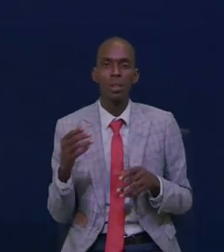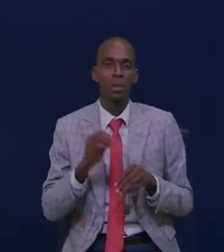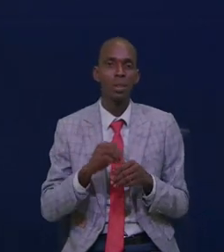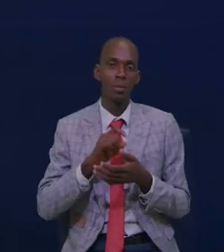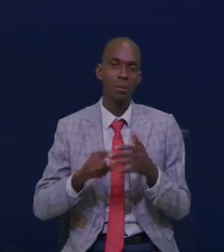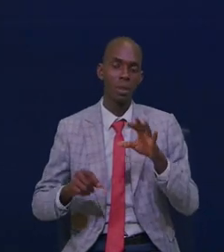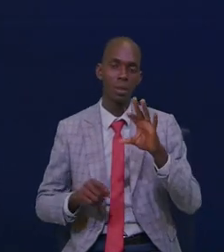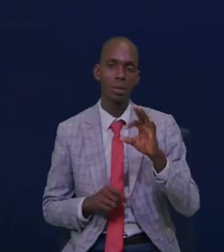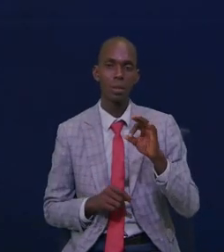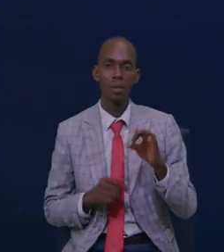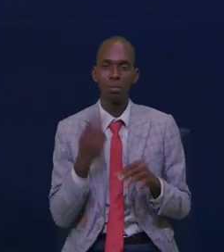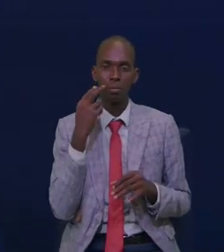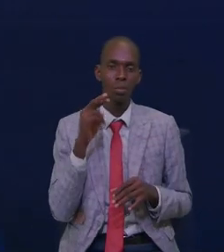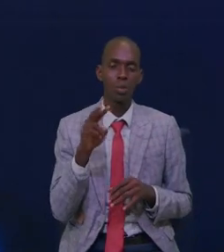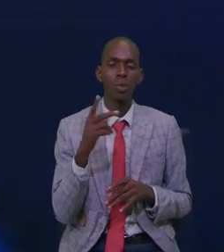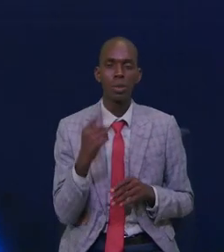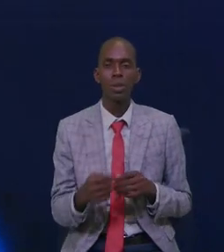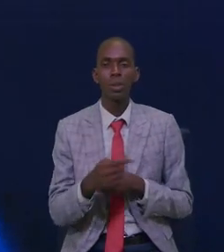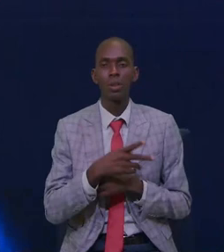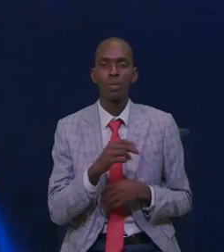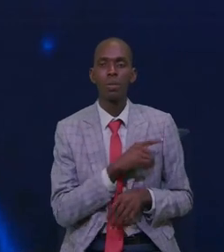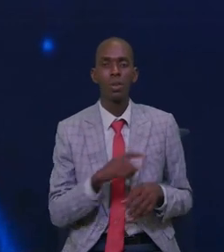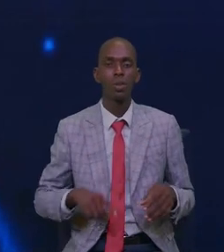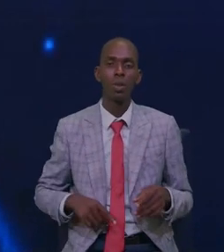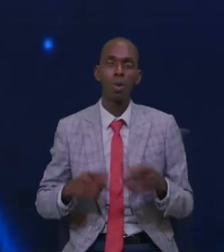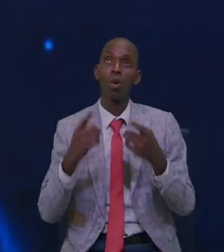in verse 9, behold, the day of the Lord cometh.